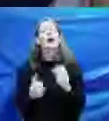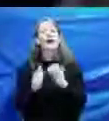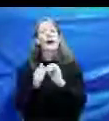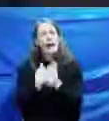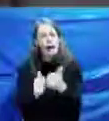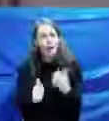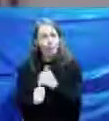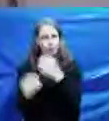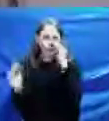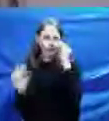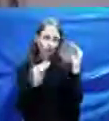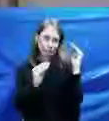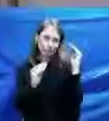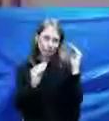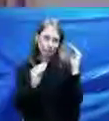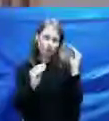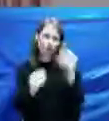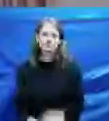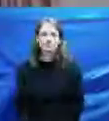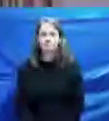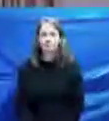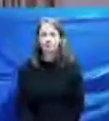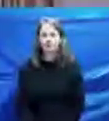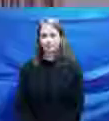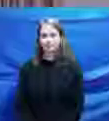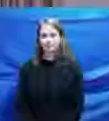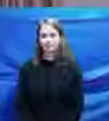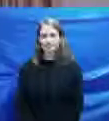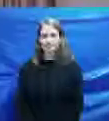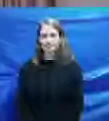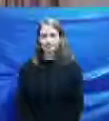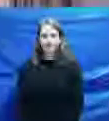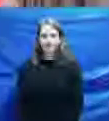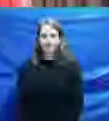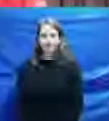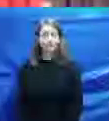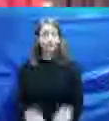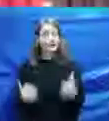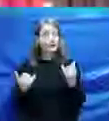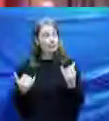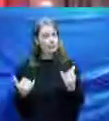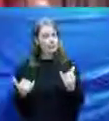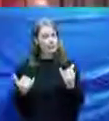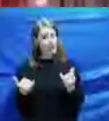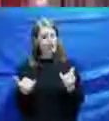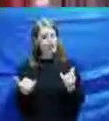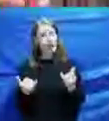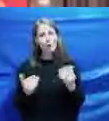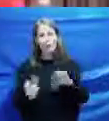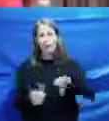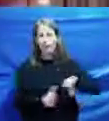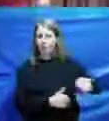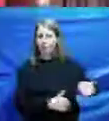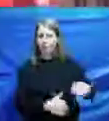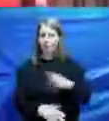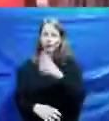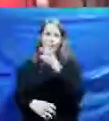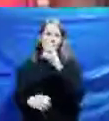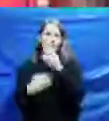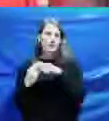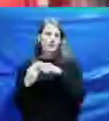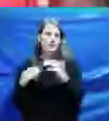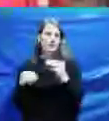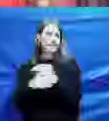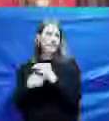them. So as we transition now to talking about the math standards, I want you to keep that picture in mind of